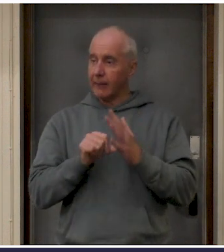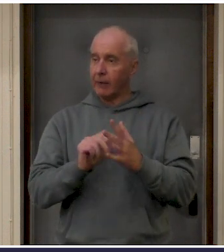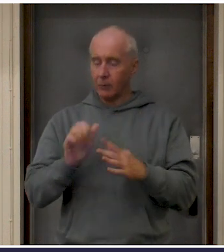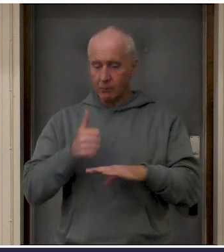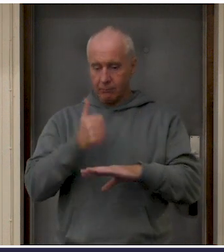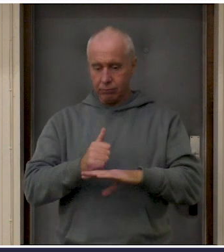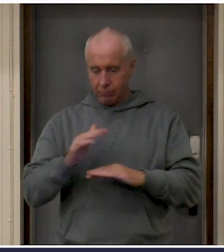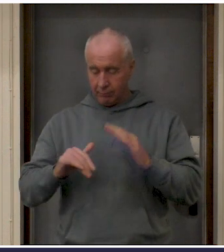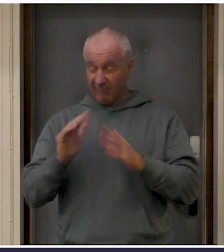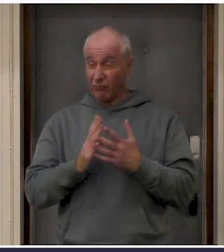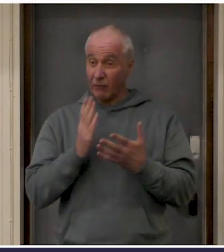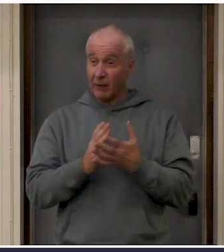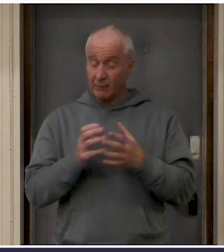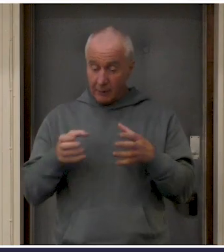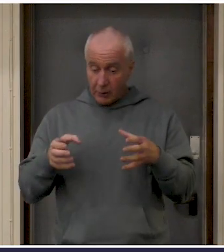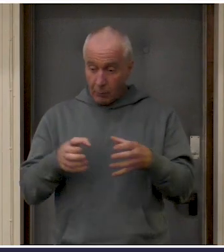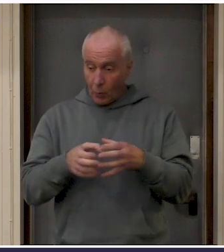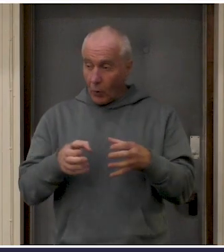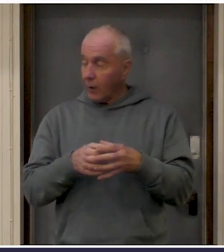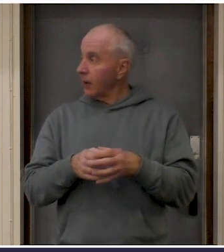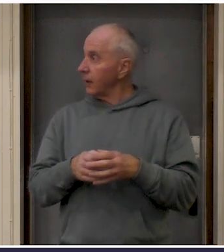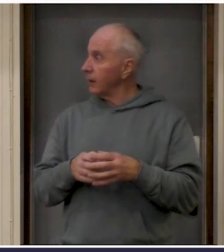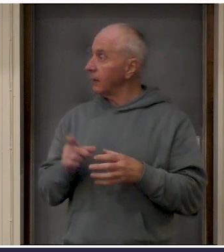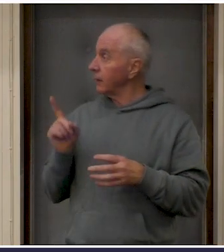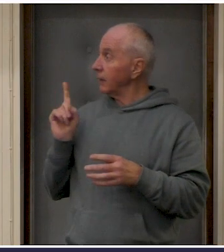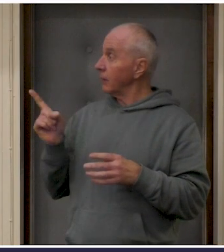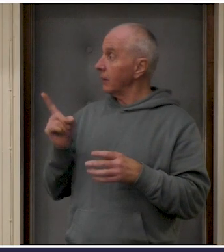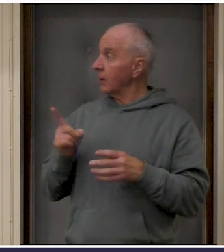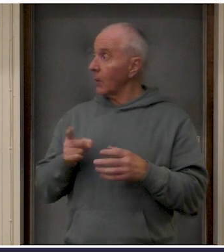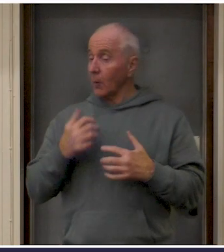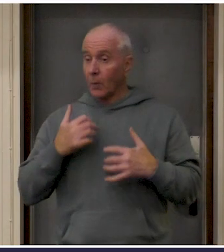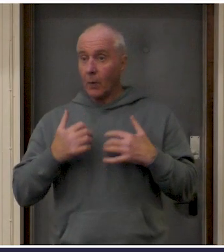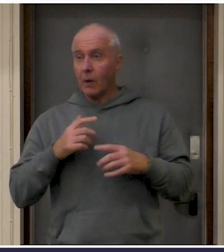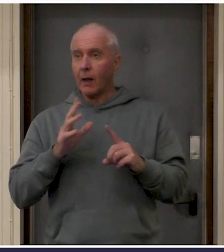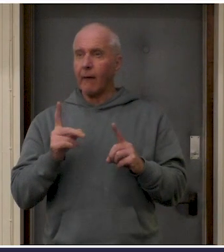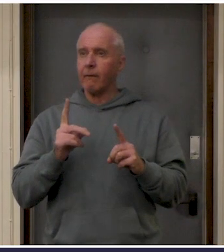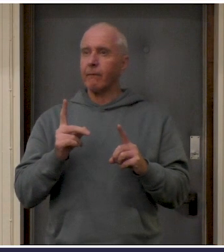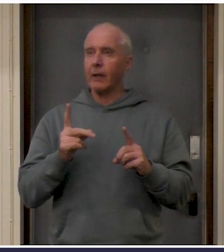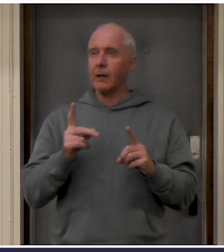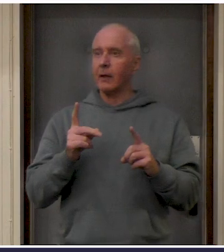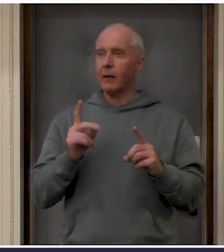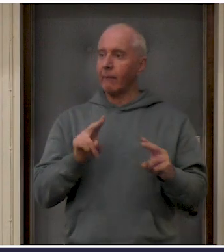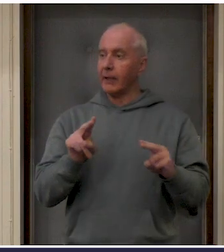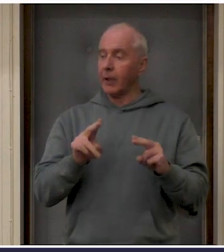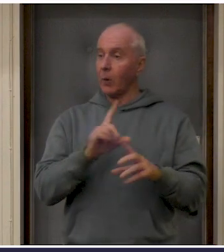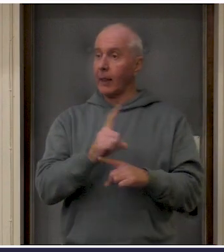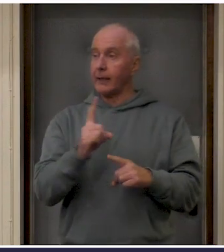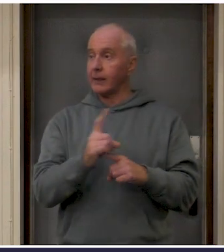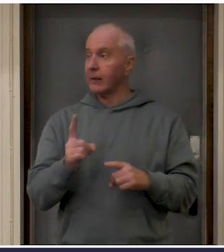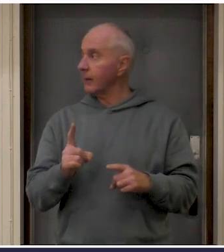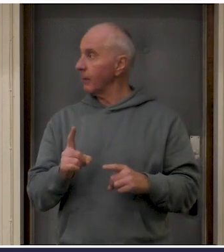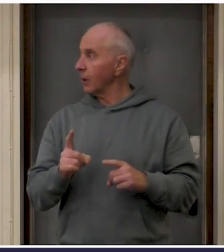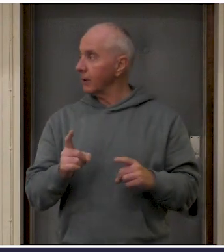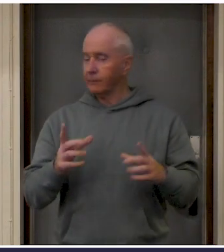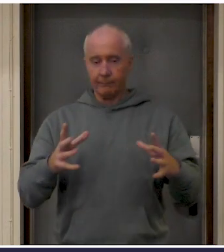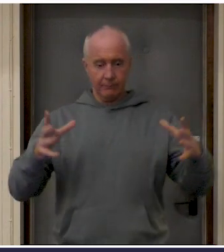It was pretty small, so if we get chance and there's still enthusiasm in the room, later we can watch the video. But it's essentially like a cylinder,